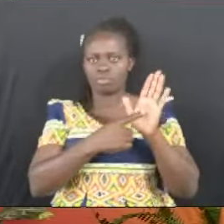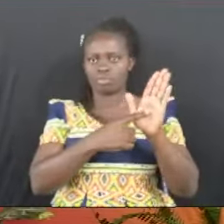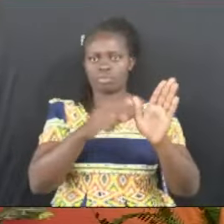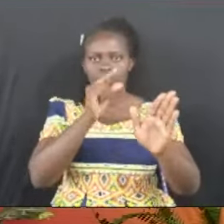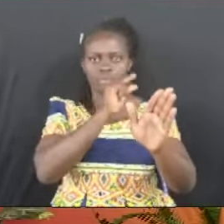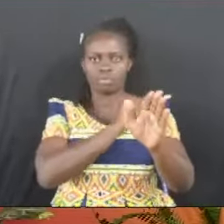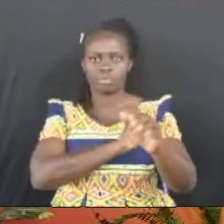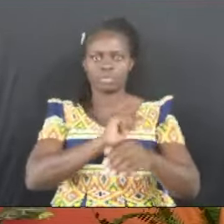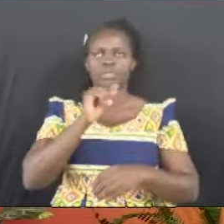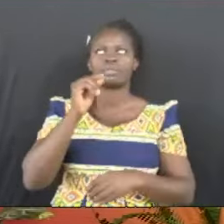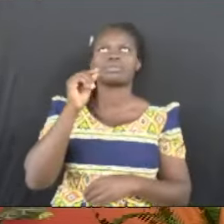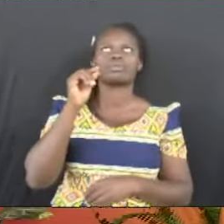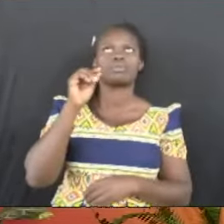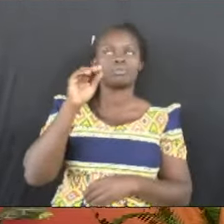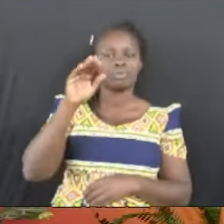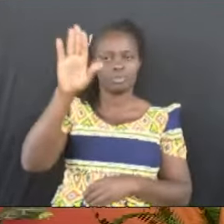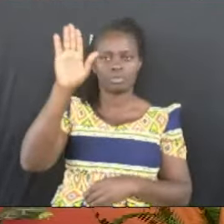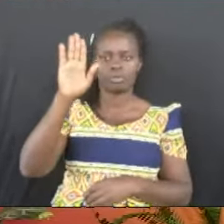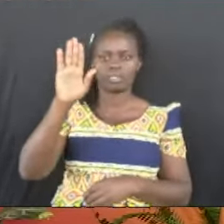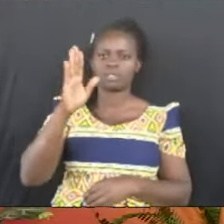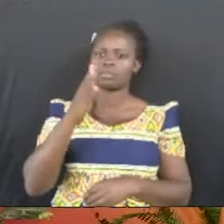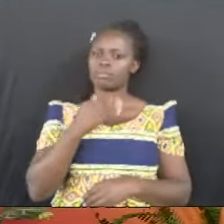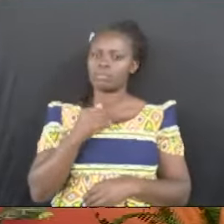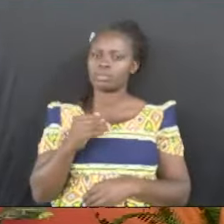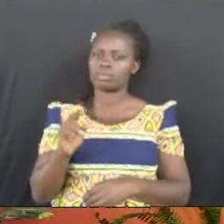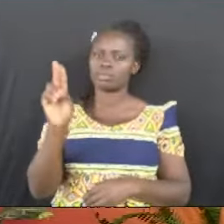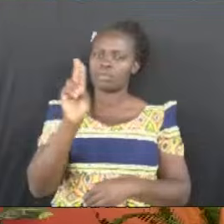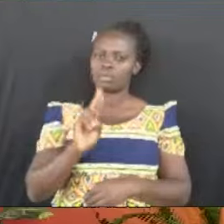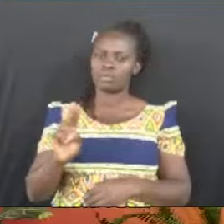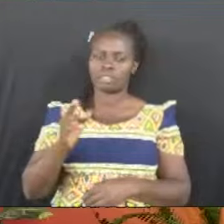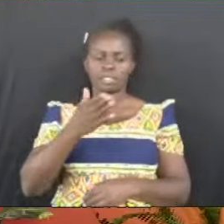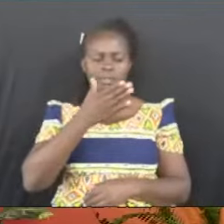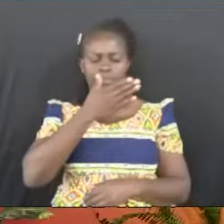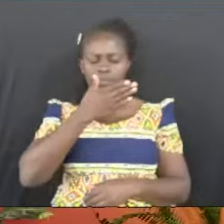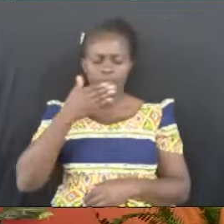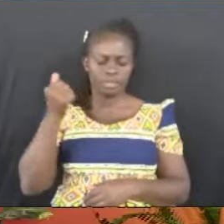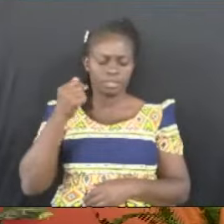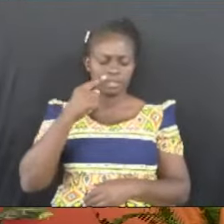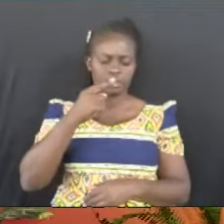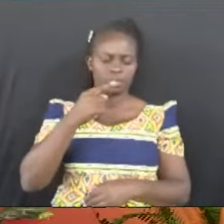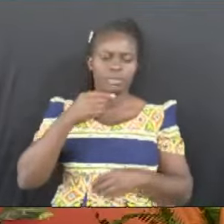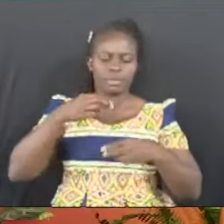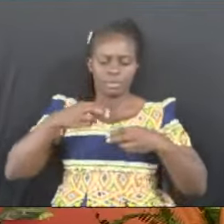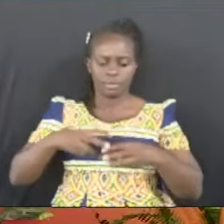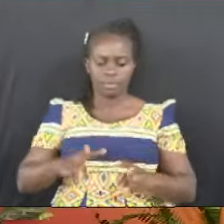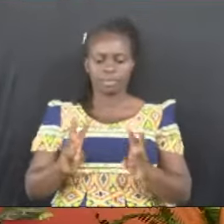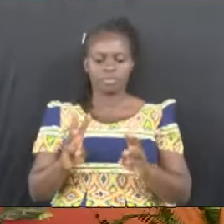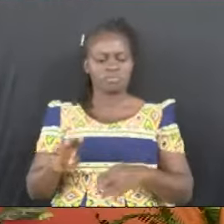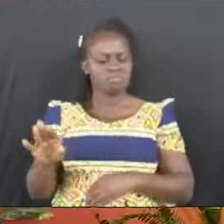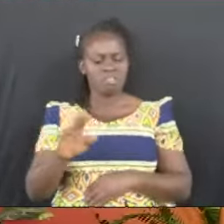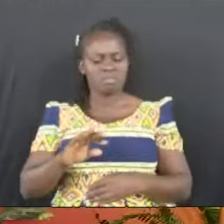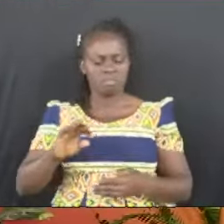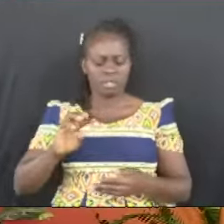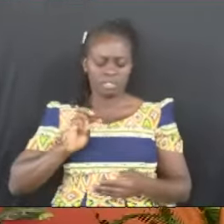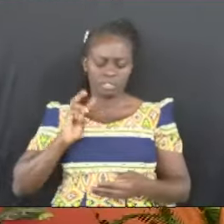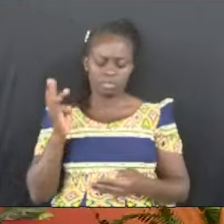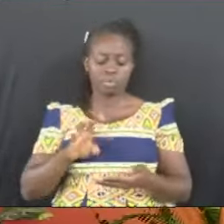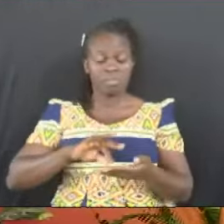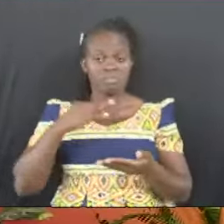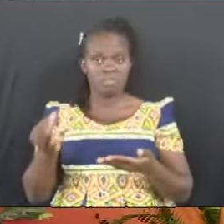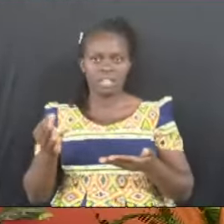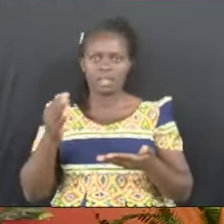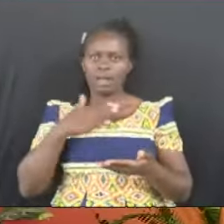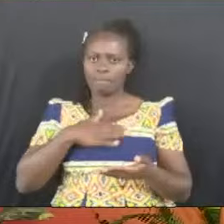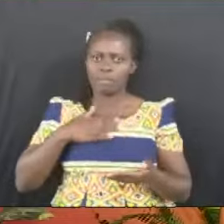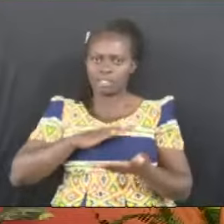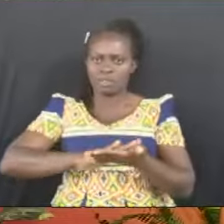use it the best we know how to bring you glory and honor. Where we have failed you, forgive us.